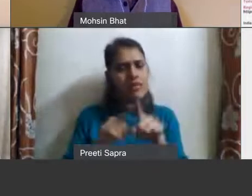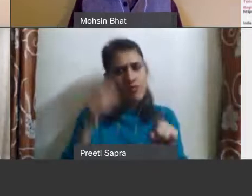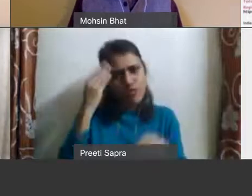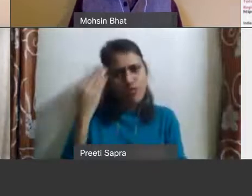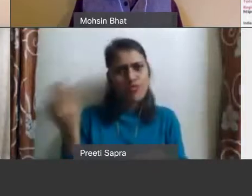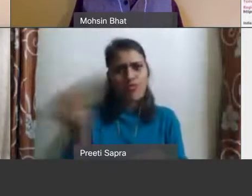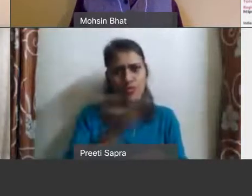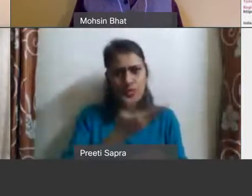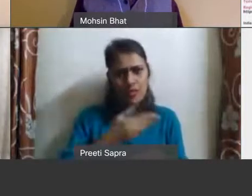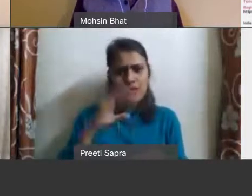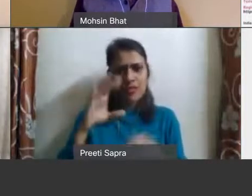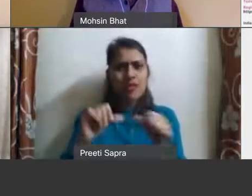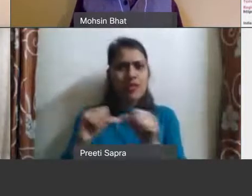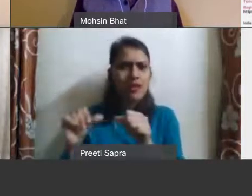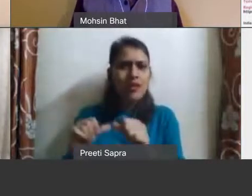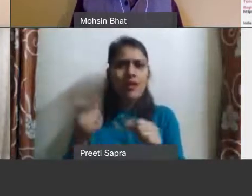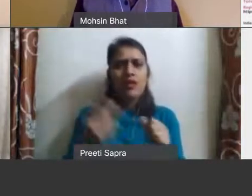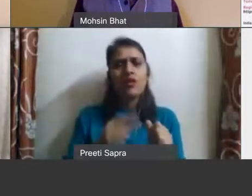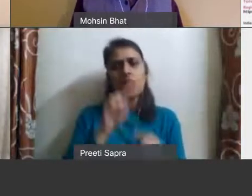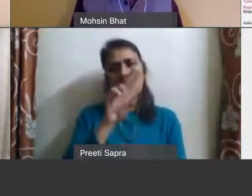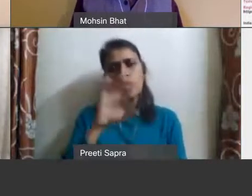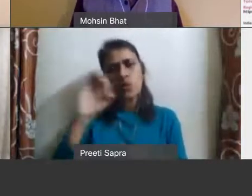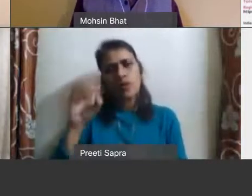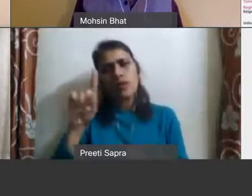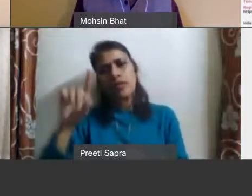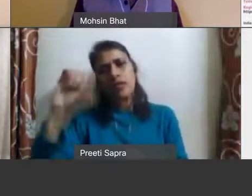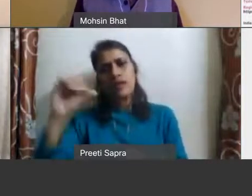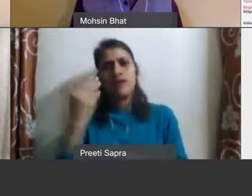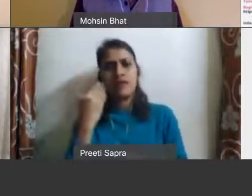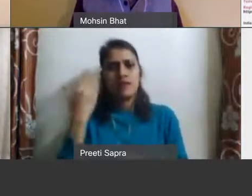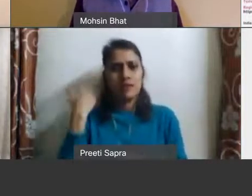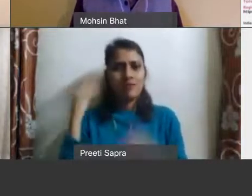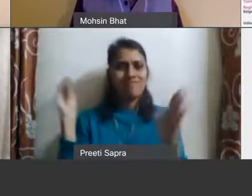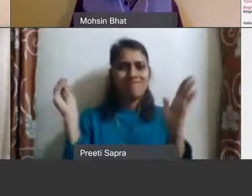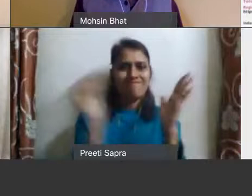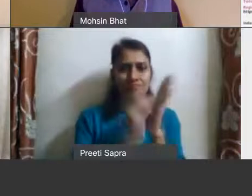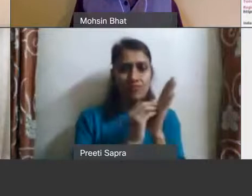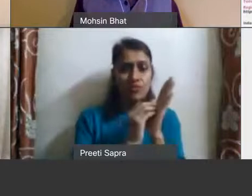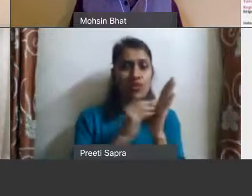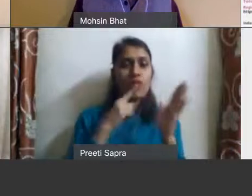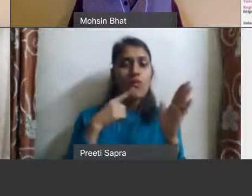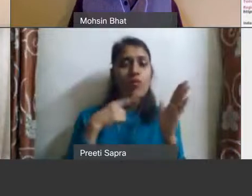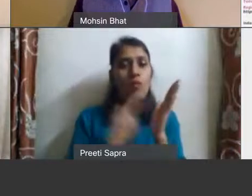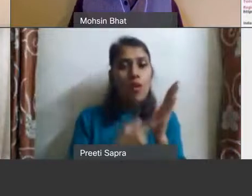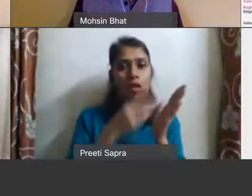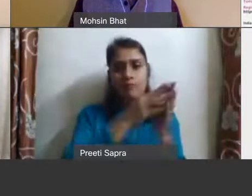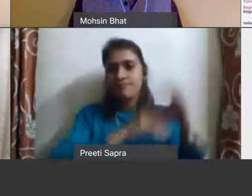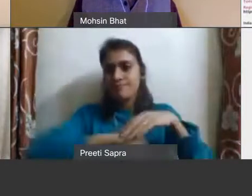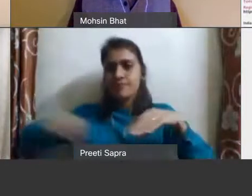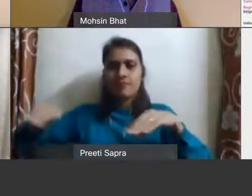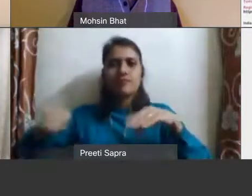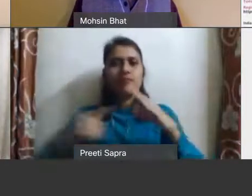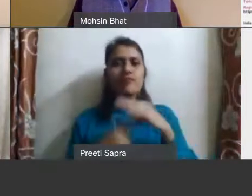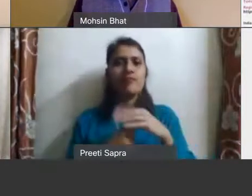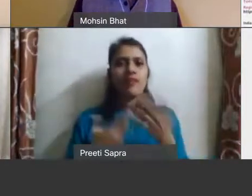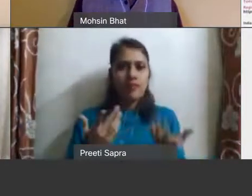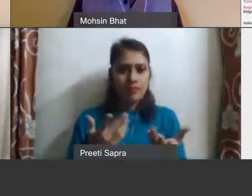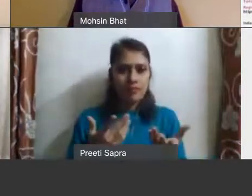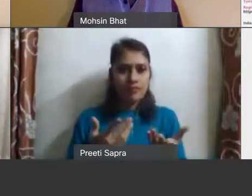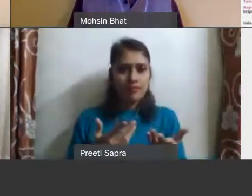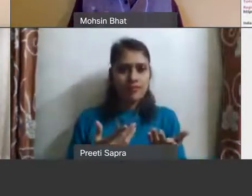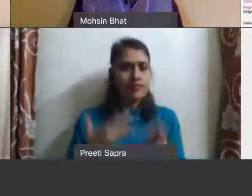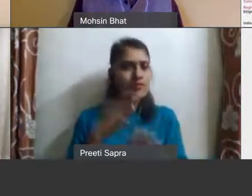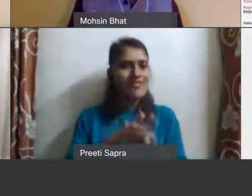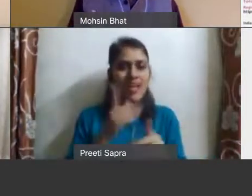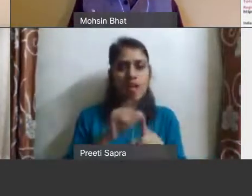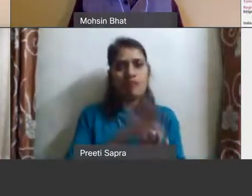CA 2019 reduced the ambit of that exclusion of the illegal migrant under the 2003 amendment.